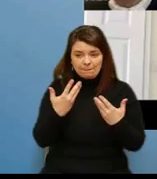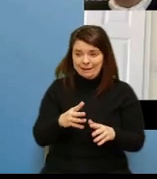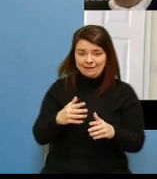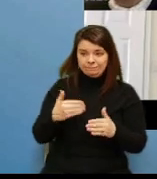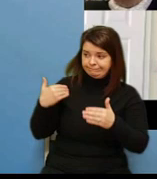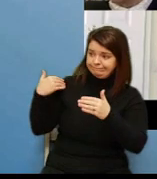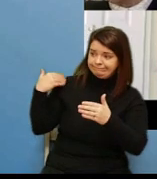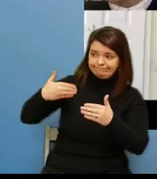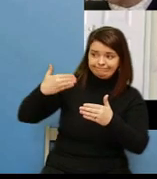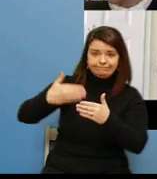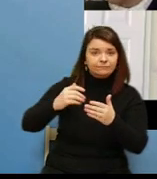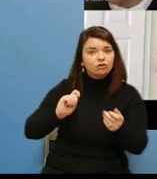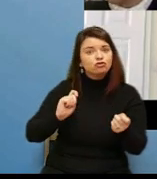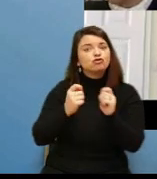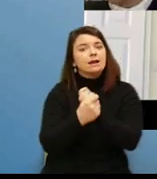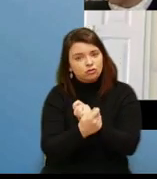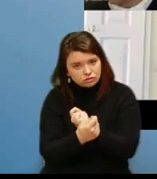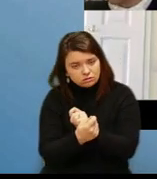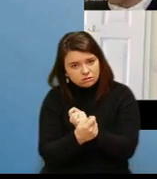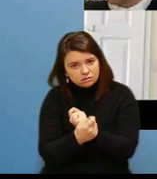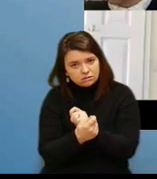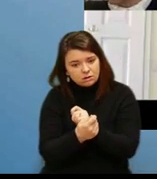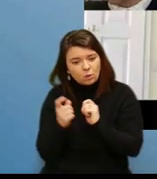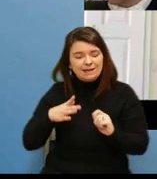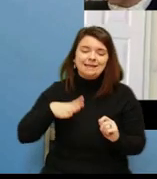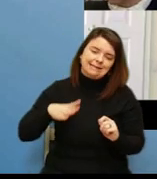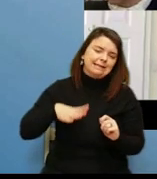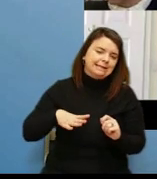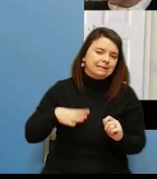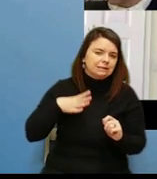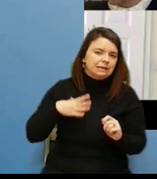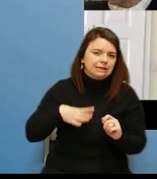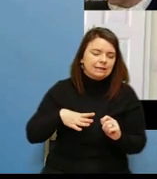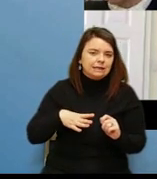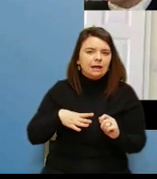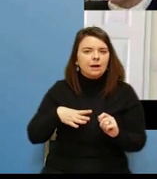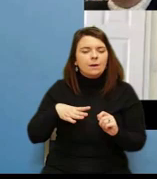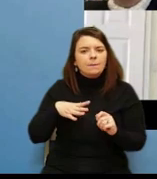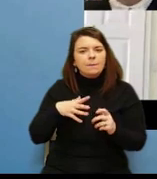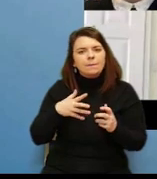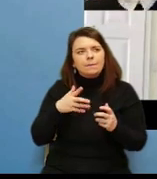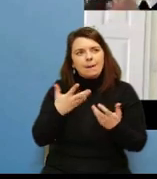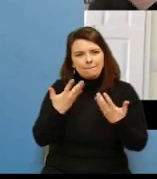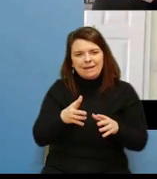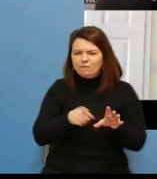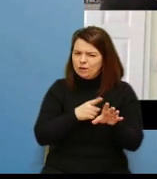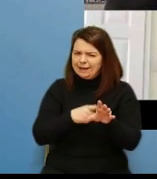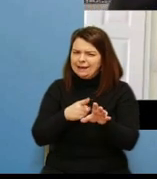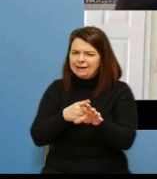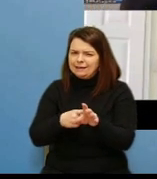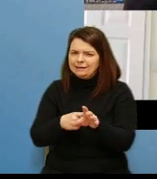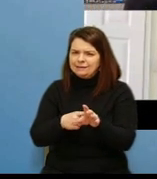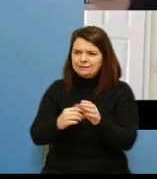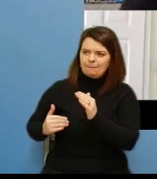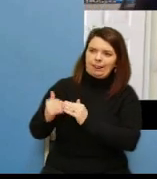actually about the changes that have been made, which were of necessity, but if we're honest, this has been